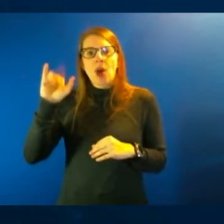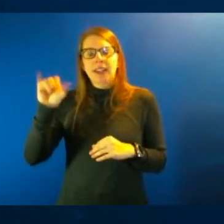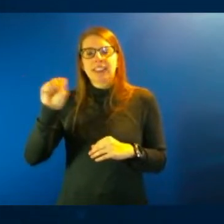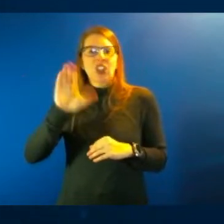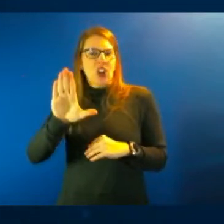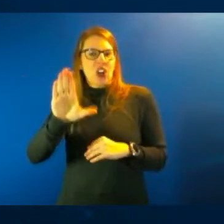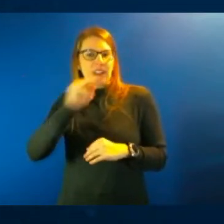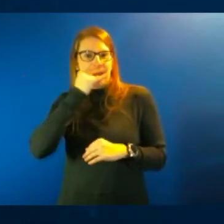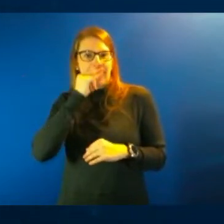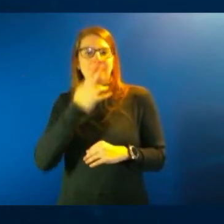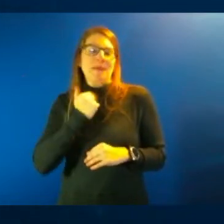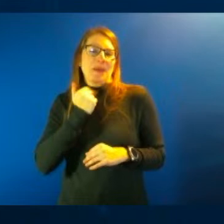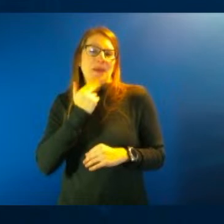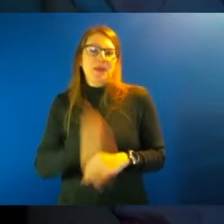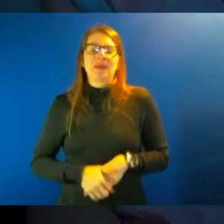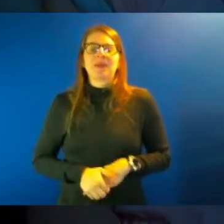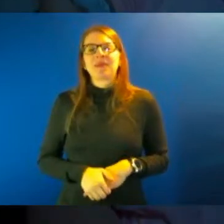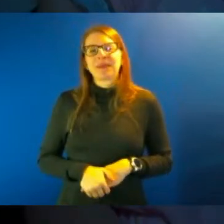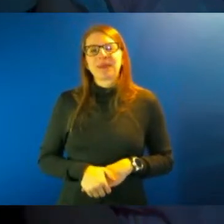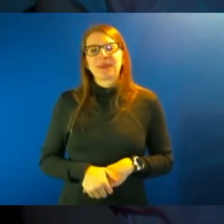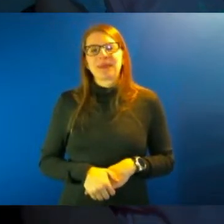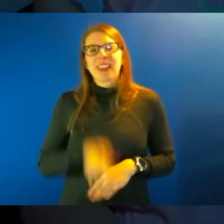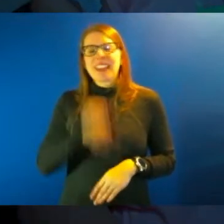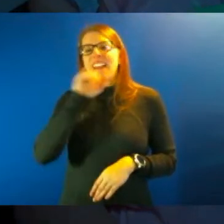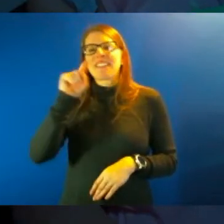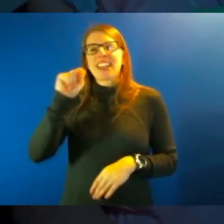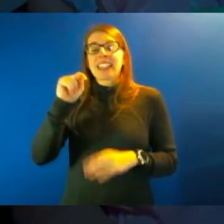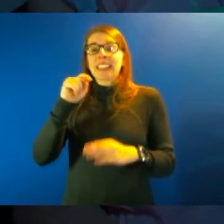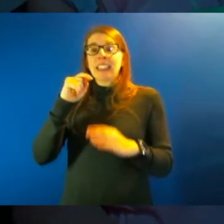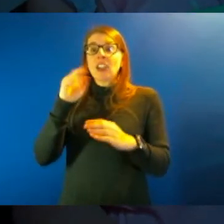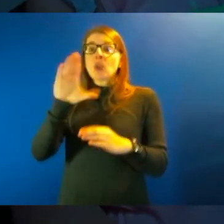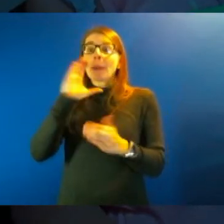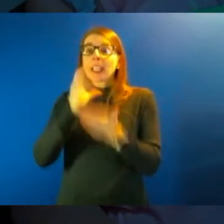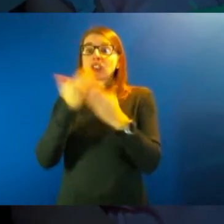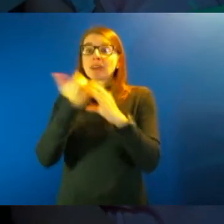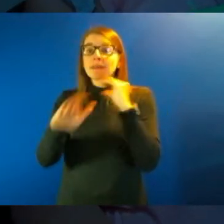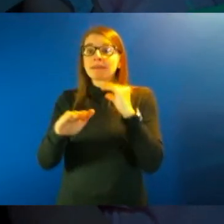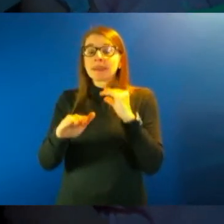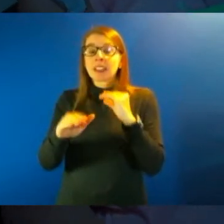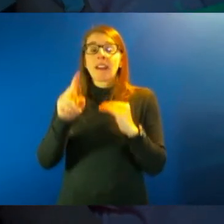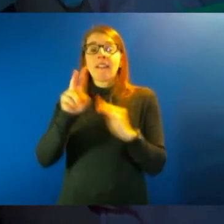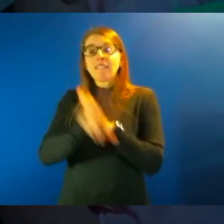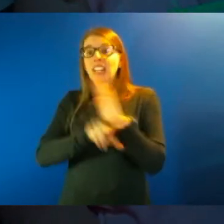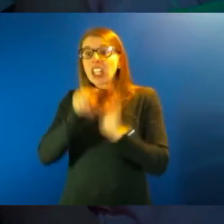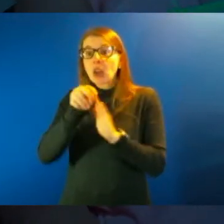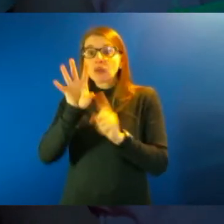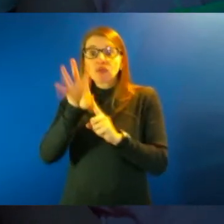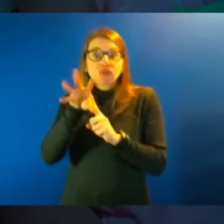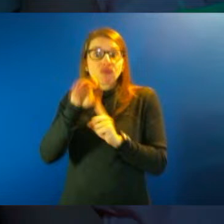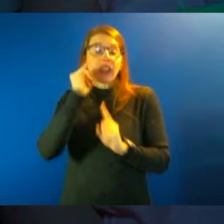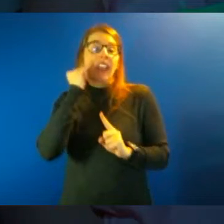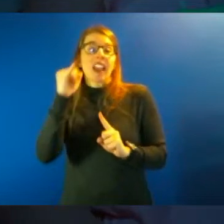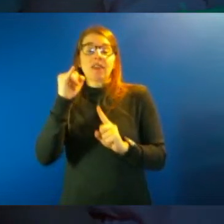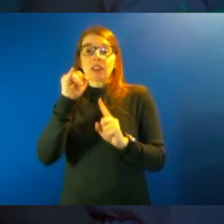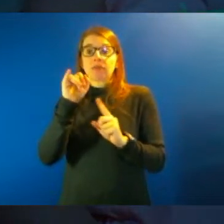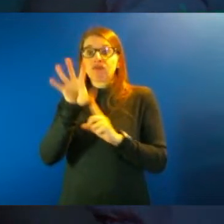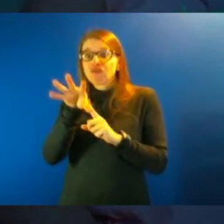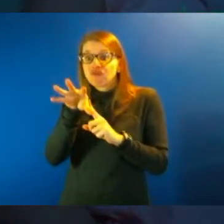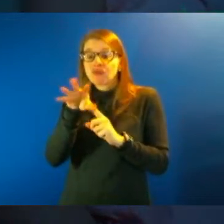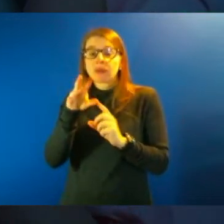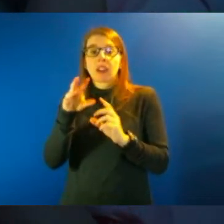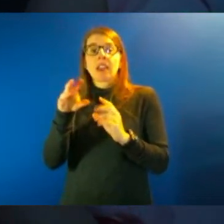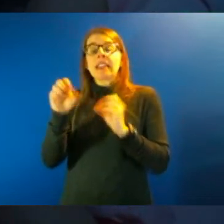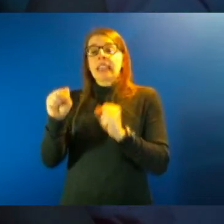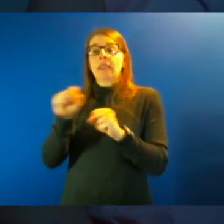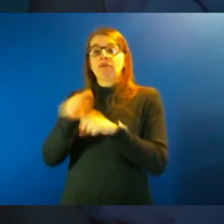Cuties. Okay, I love it. So send in your pictures. Send in your pictures or videos if you documented them. You can send them to Facebook Messenger,